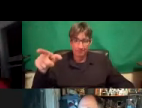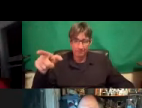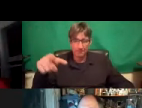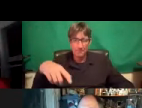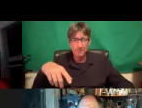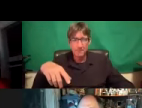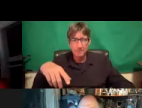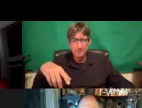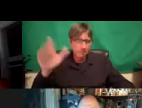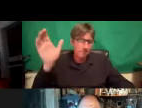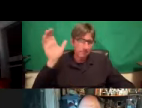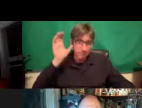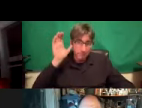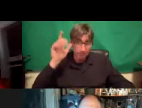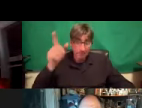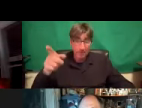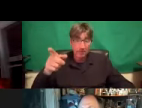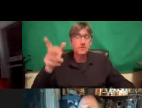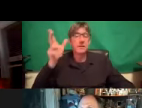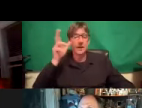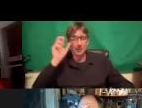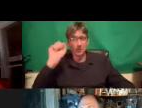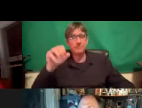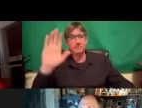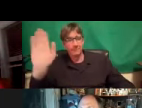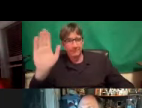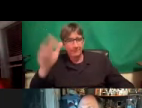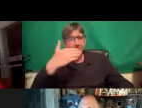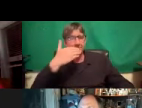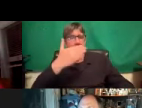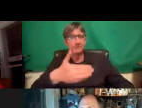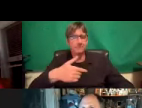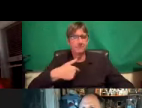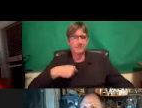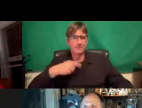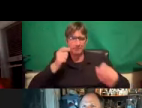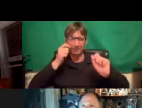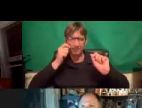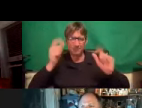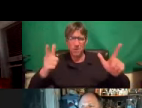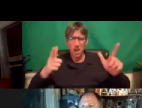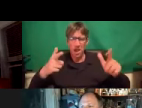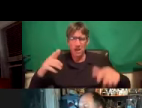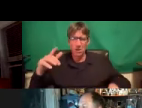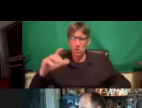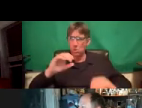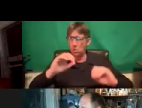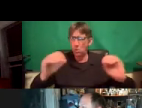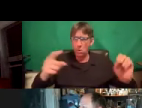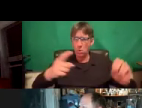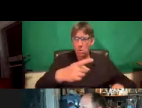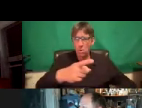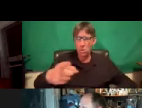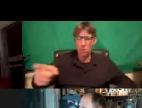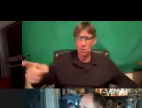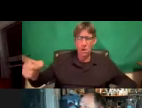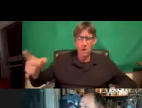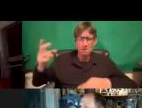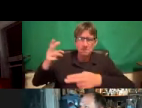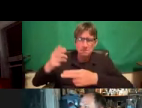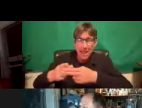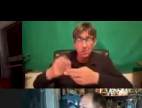I just asked to unmute you. Can you hear me? Thank you. Yep. I'm surprised that this hasn't been mentioned, and I mean, pardon me if it will be mentioned